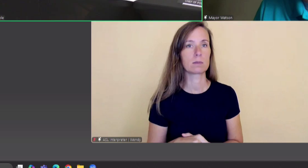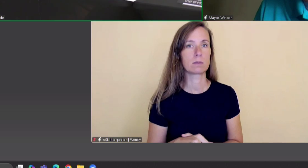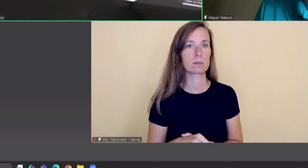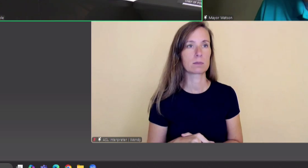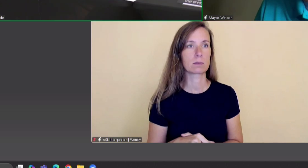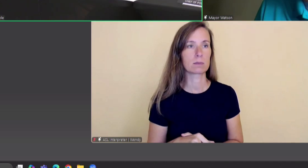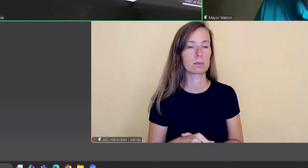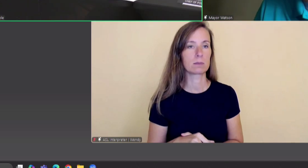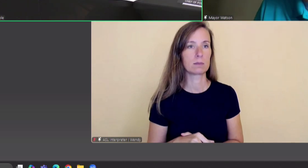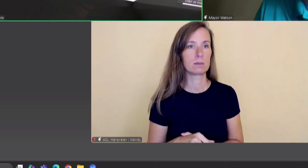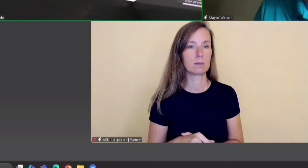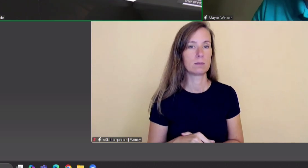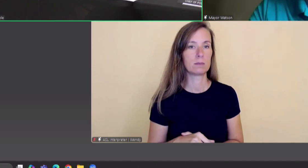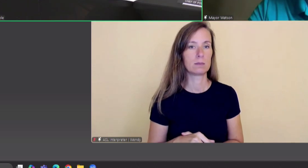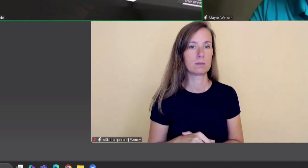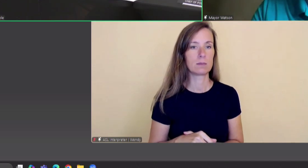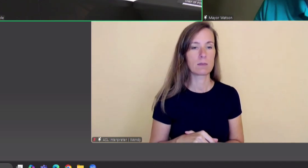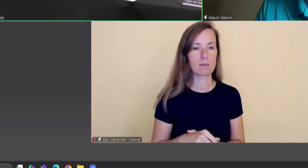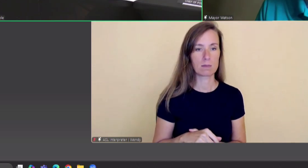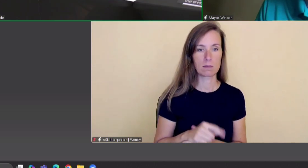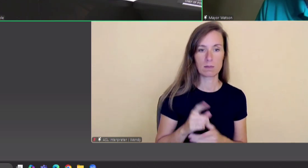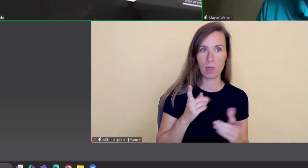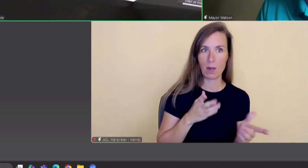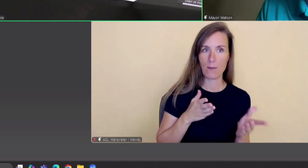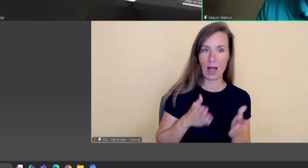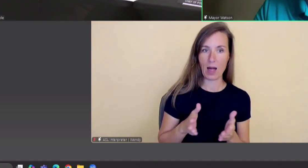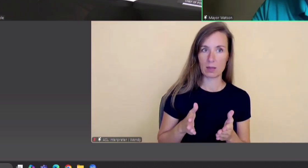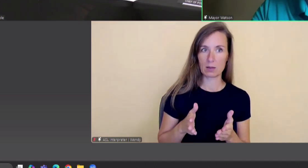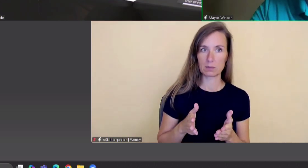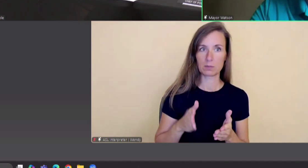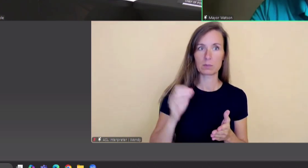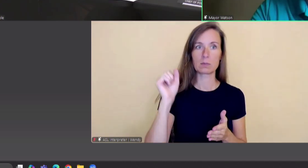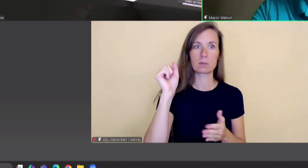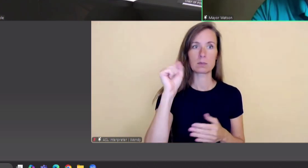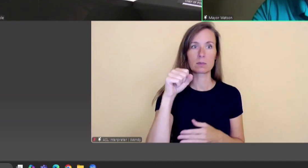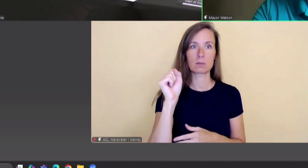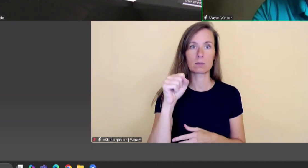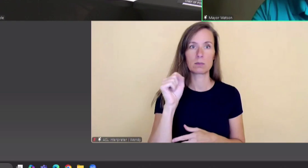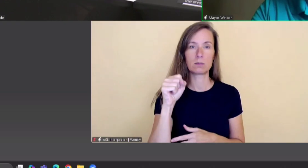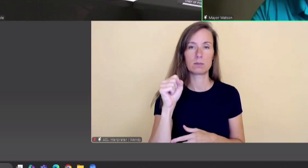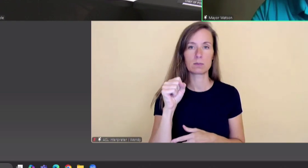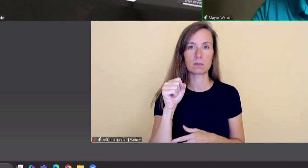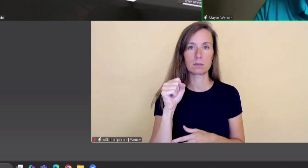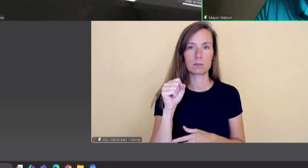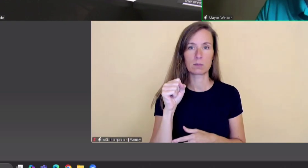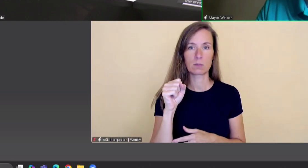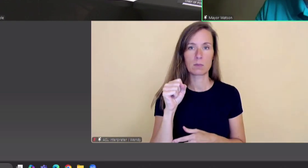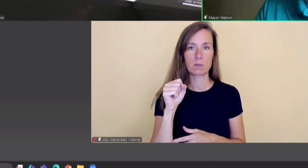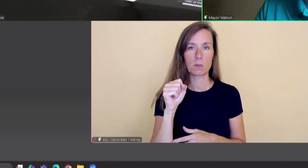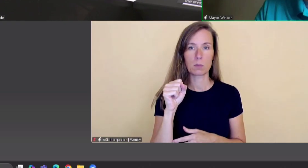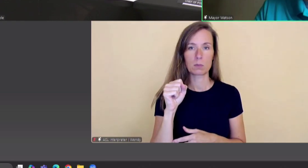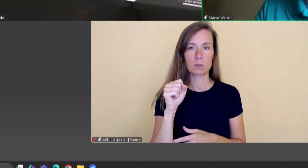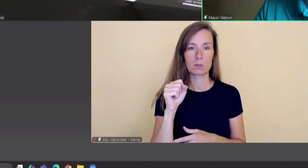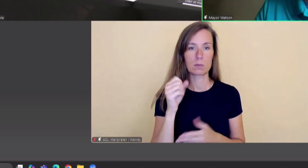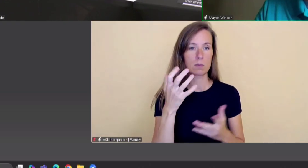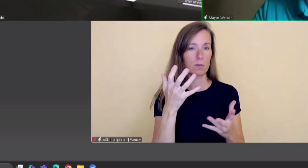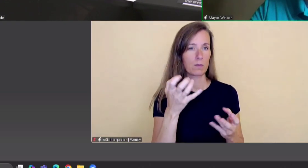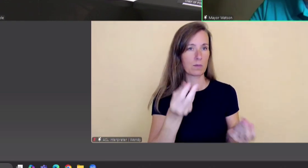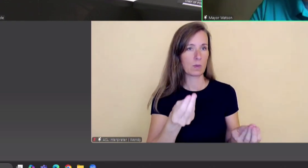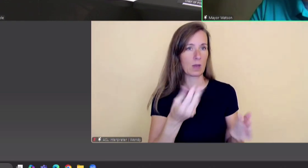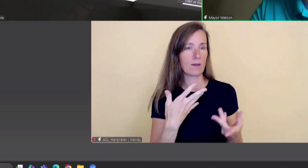The path? Yeah, do you want to maybe give us an update